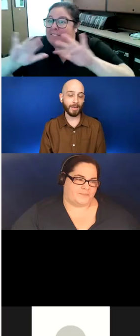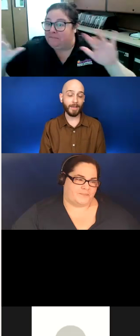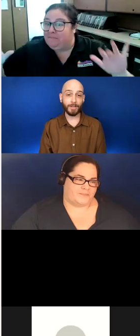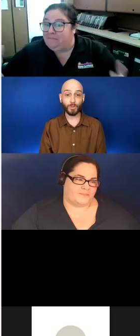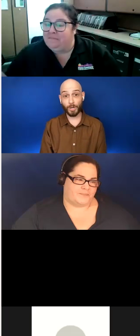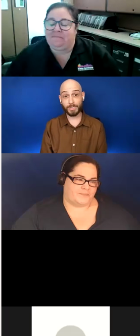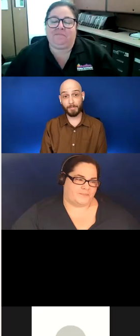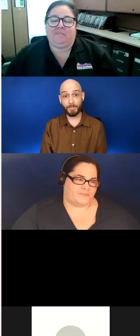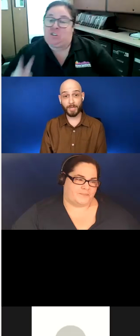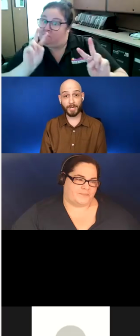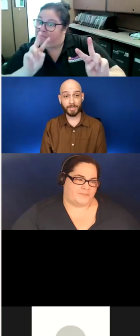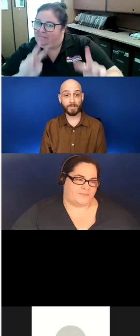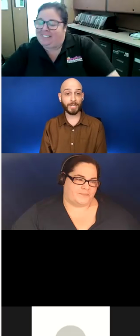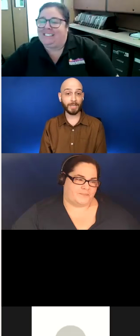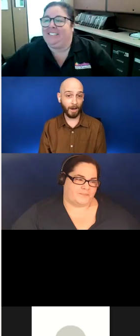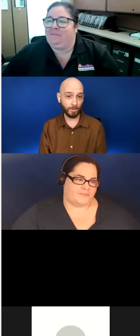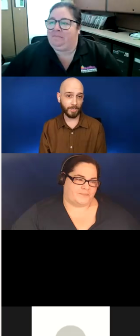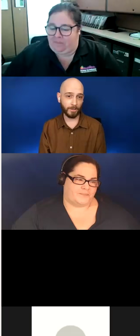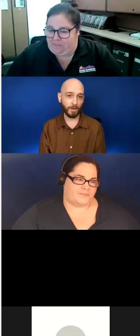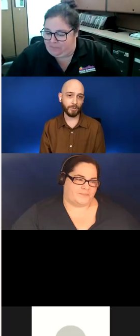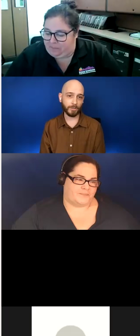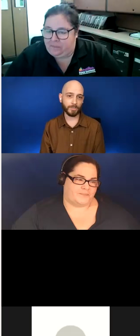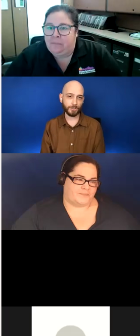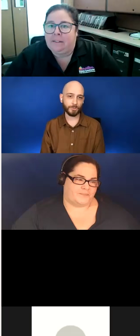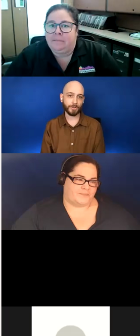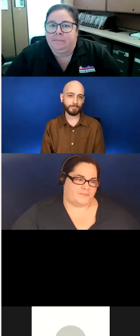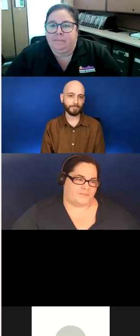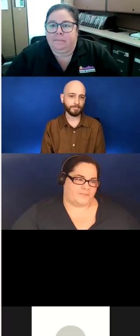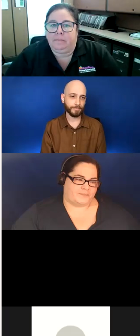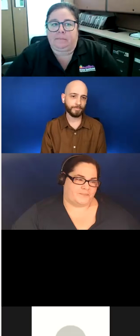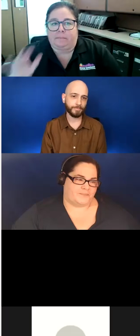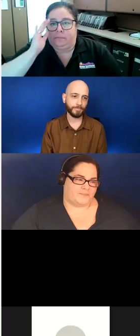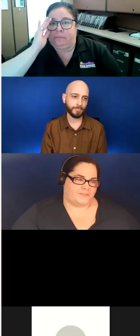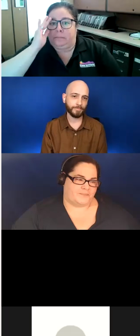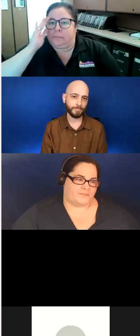not buy toys that may be excessively loud that can cause hearing loss in children.